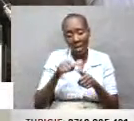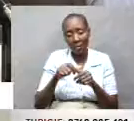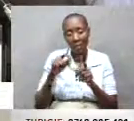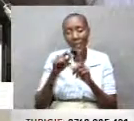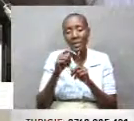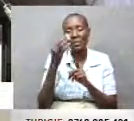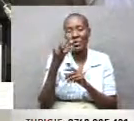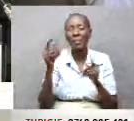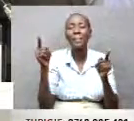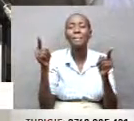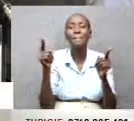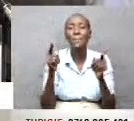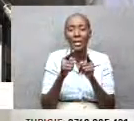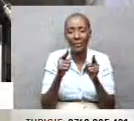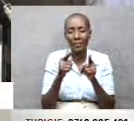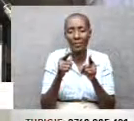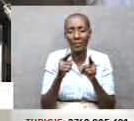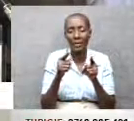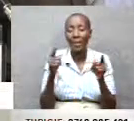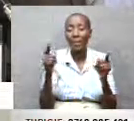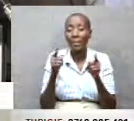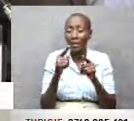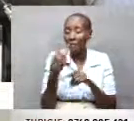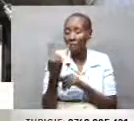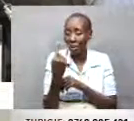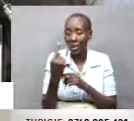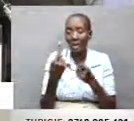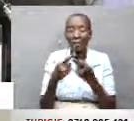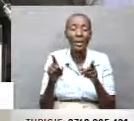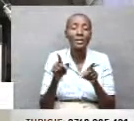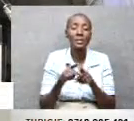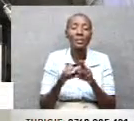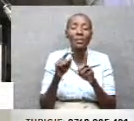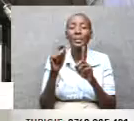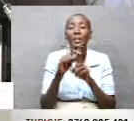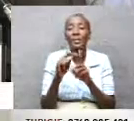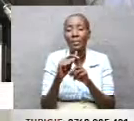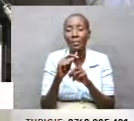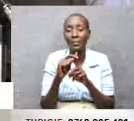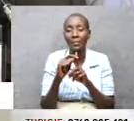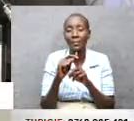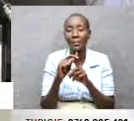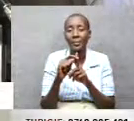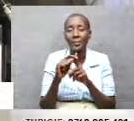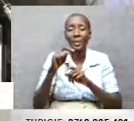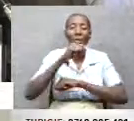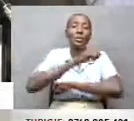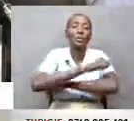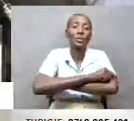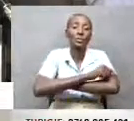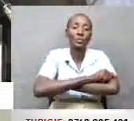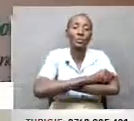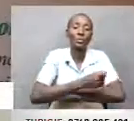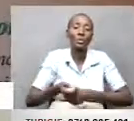term that we have. It is not only short, but this is also the term when schools